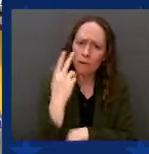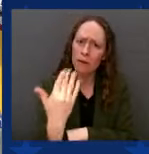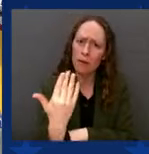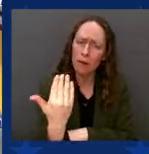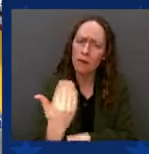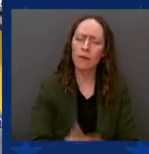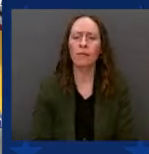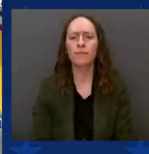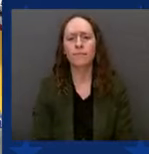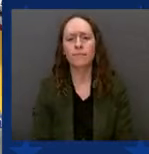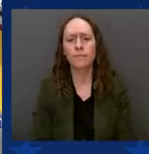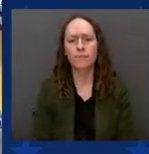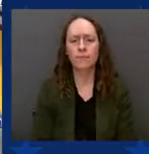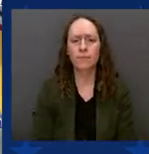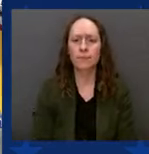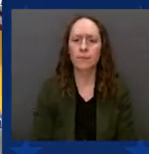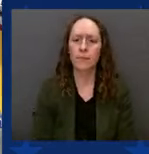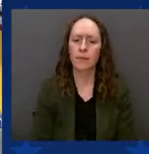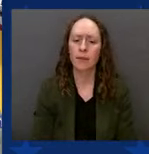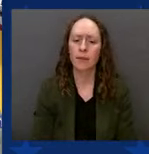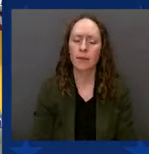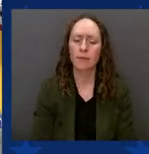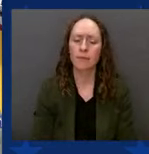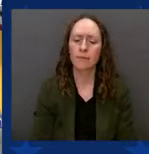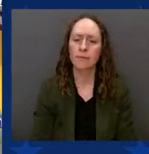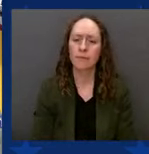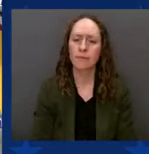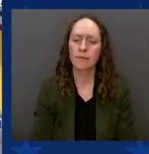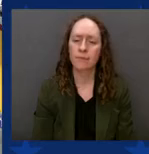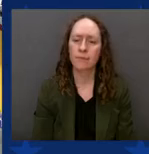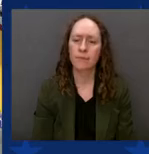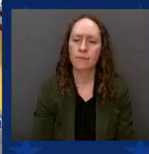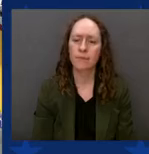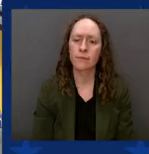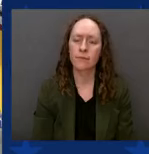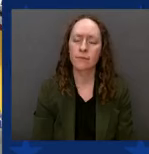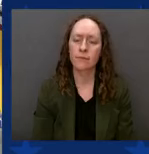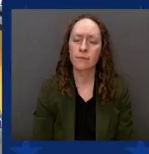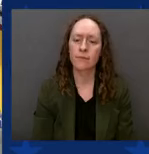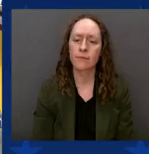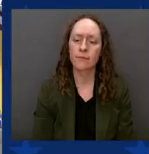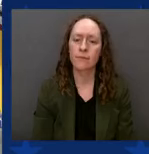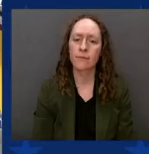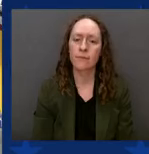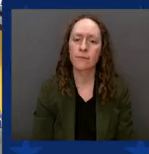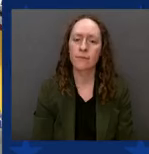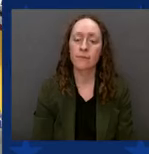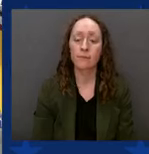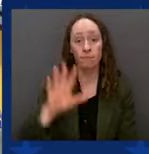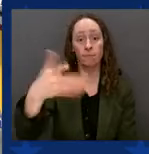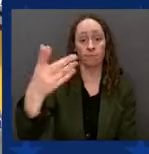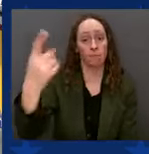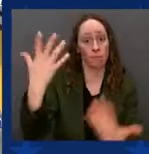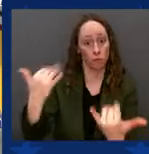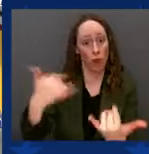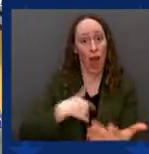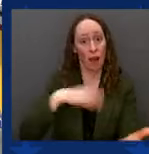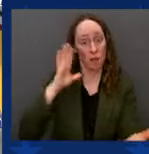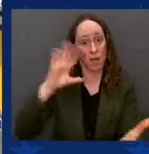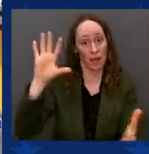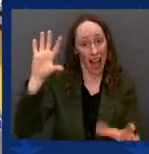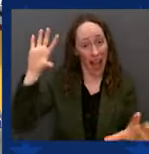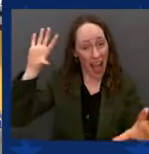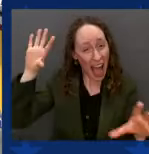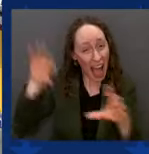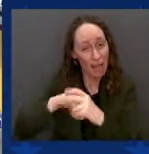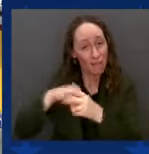I'm not going to lay out the entire budget. That would take the rest of the day. But no, it's a detailed budget. But I want to give you the